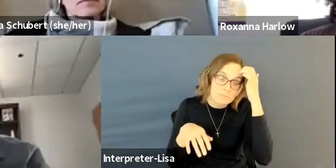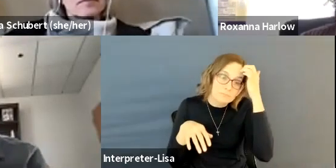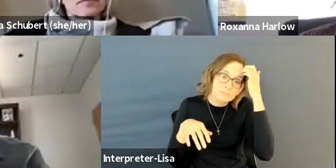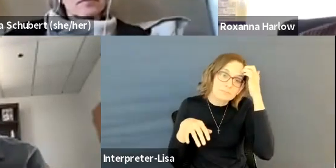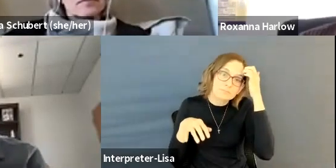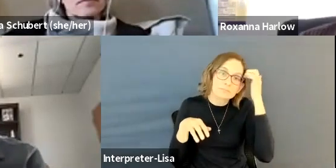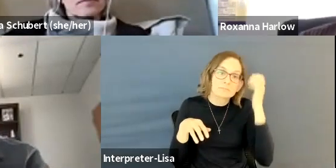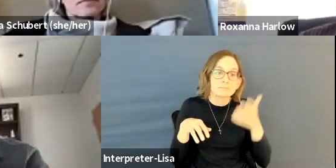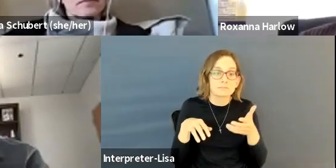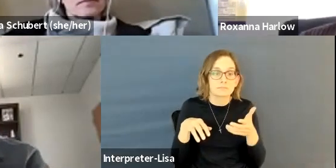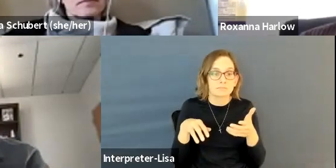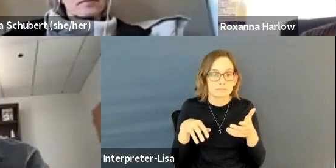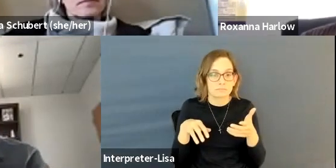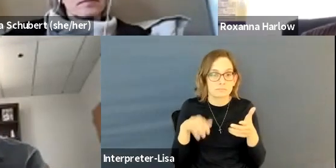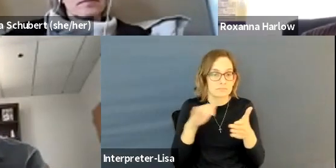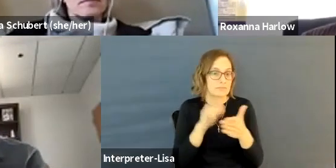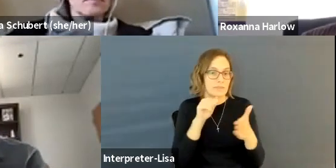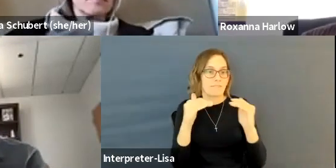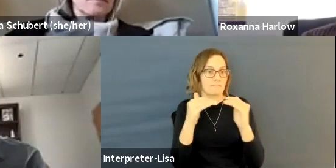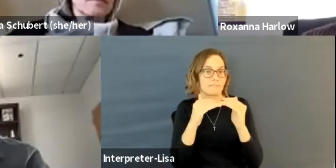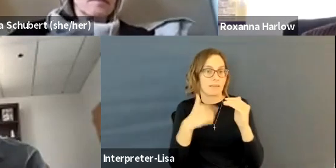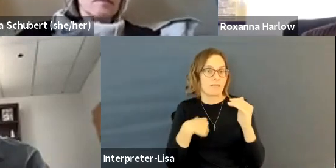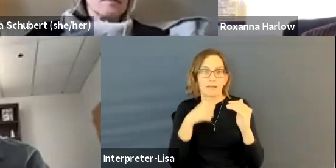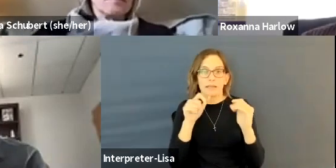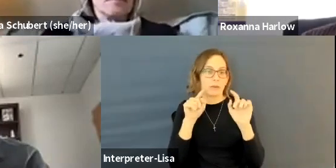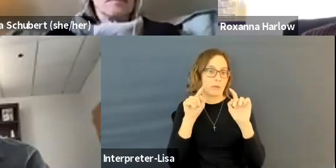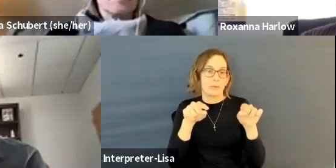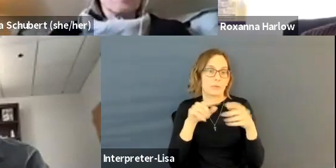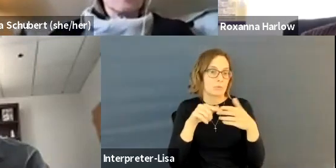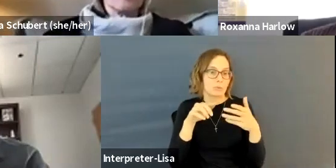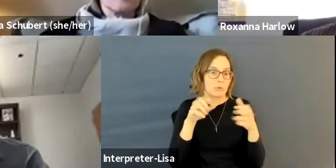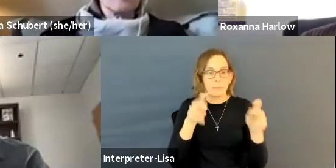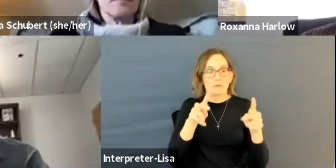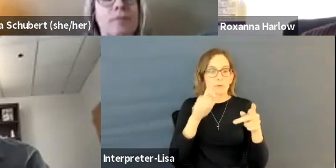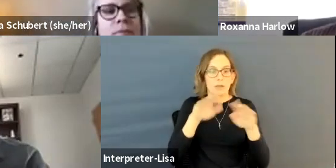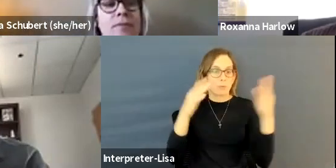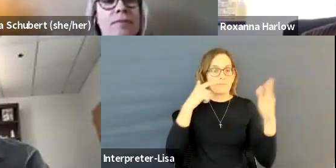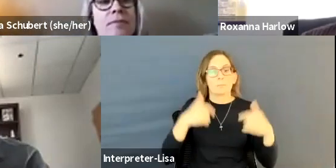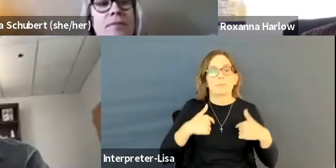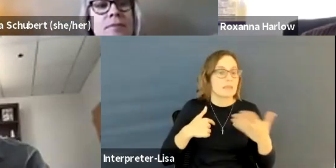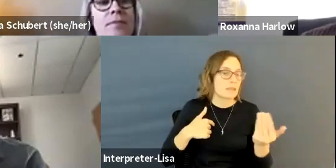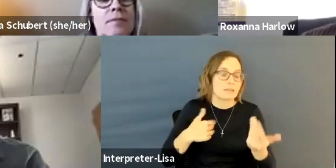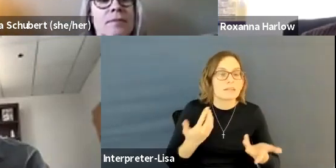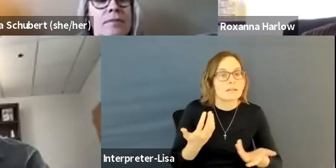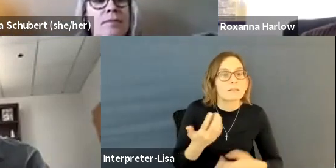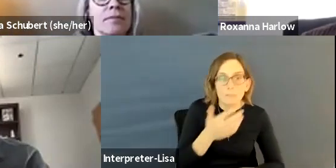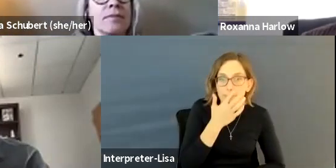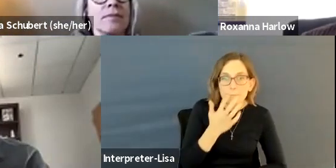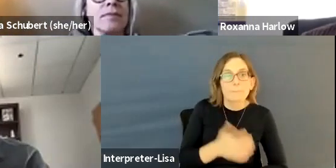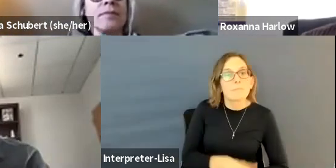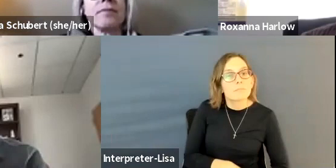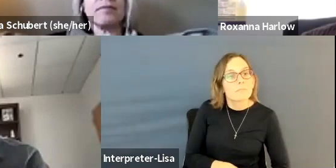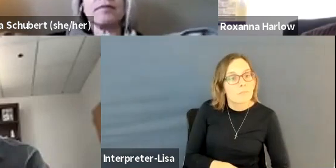Maybe saying that it's not fair. I didn't get to go to the diversity. That's not an opportunity that's open to me. Great.